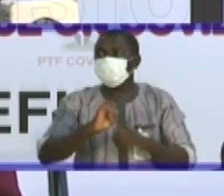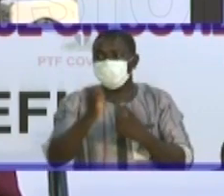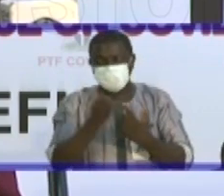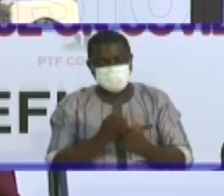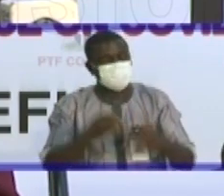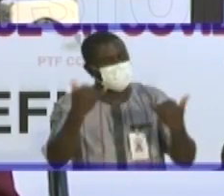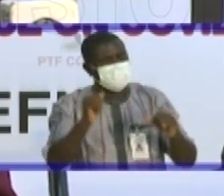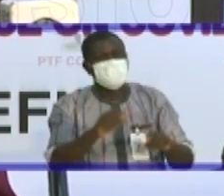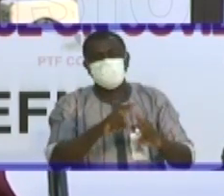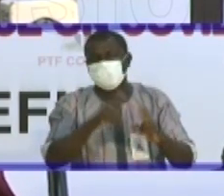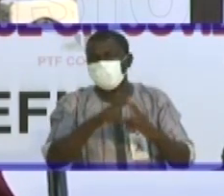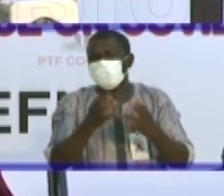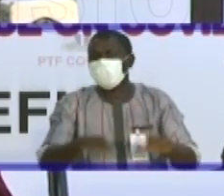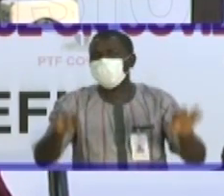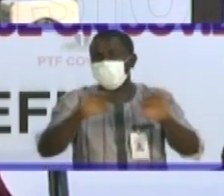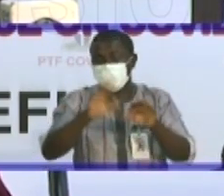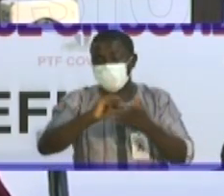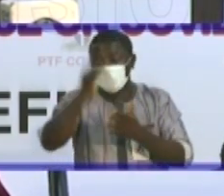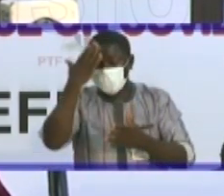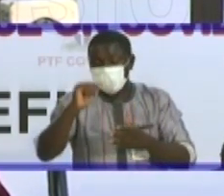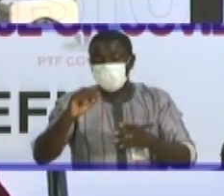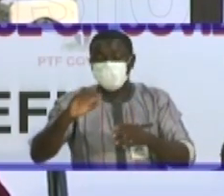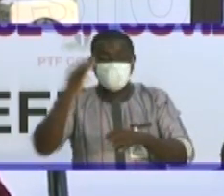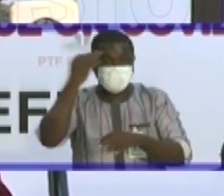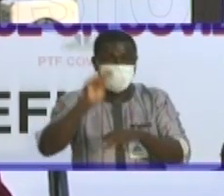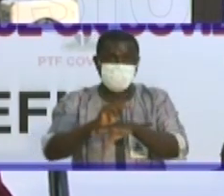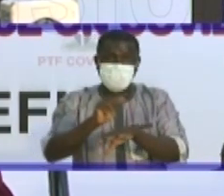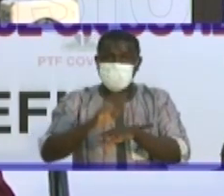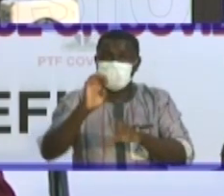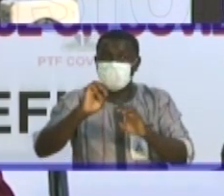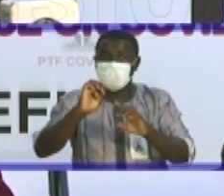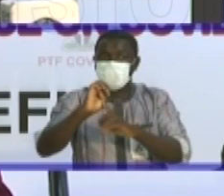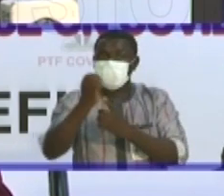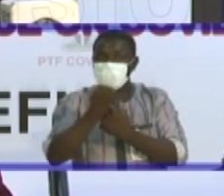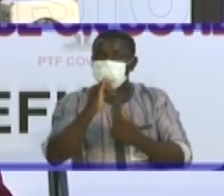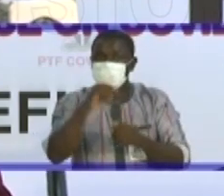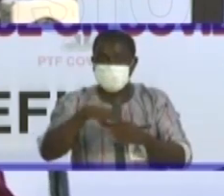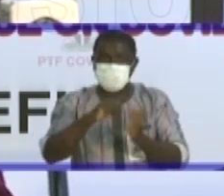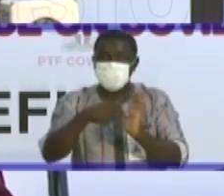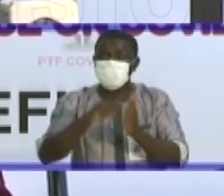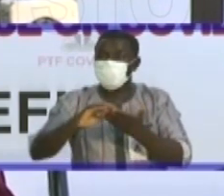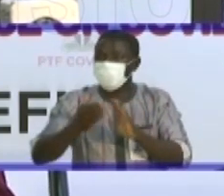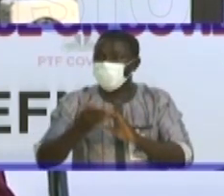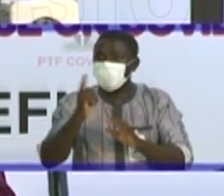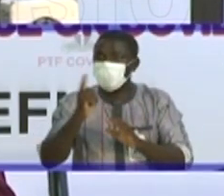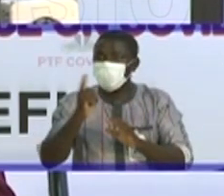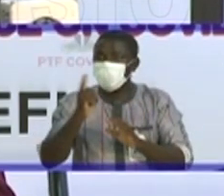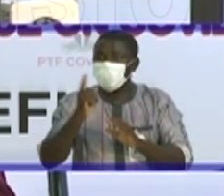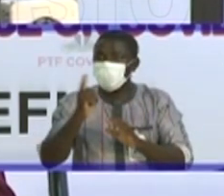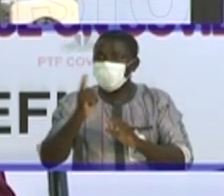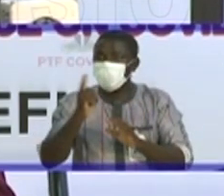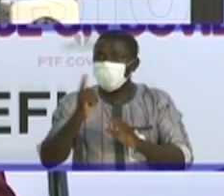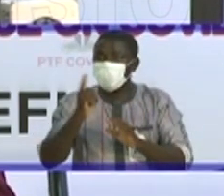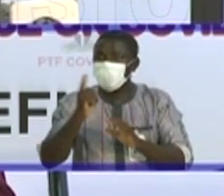and that is why you know that the Ministry of Environment is in this committee. As you know, they are responsible for sanitation, they